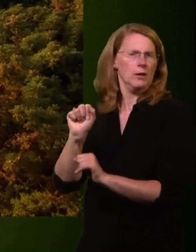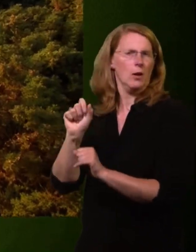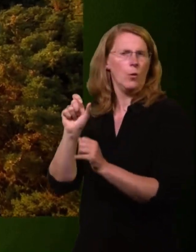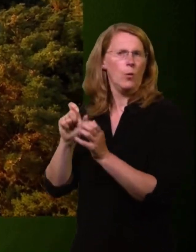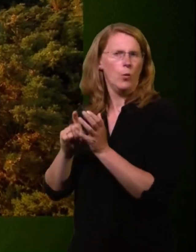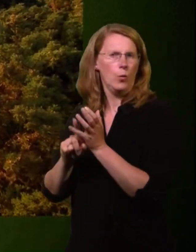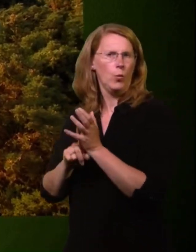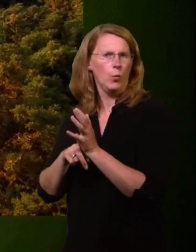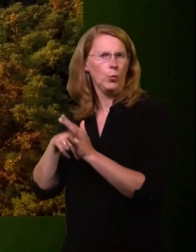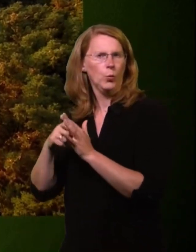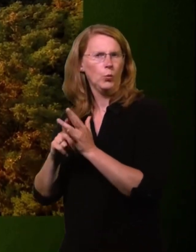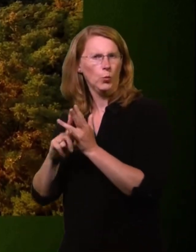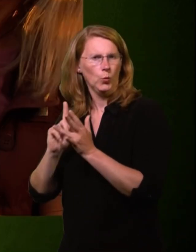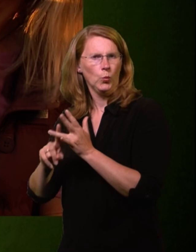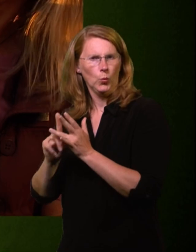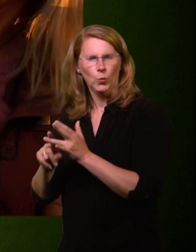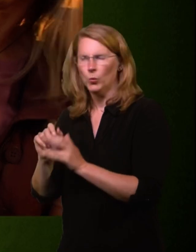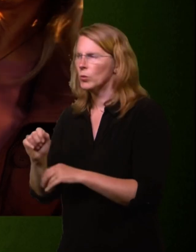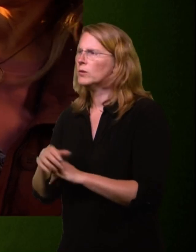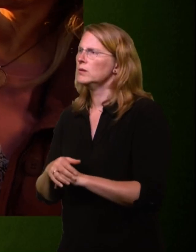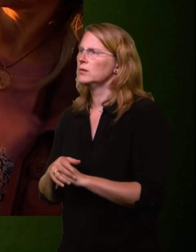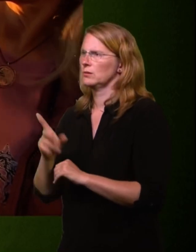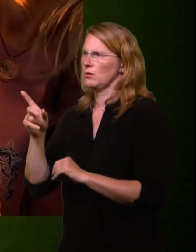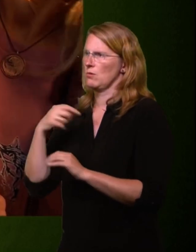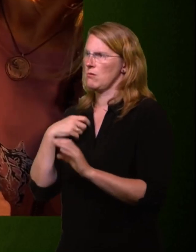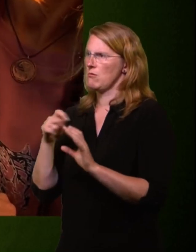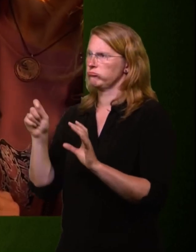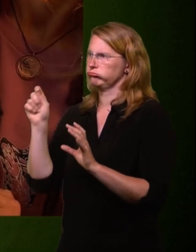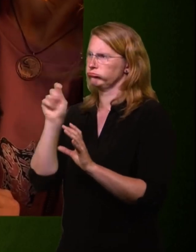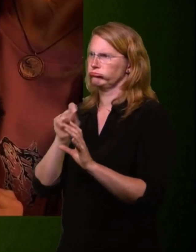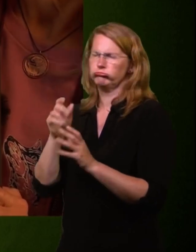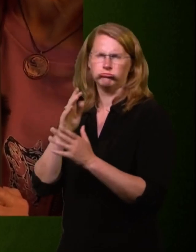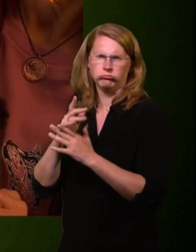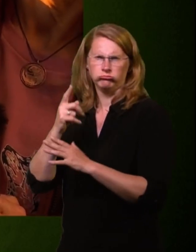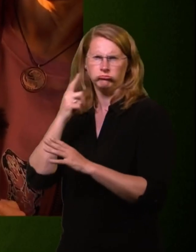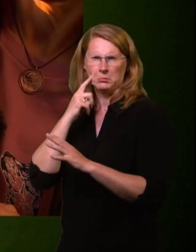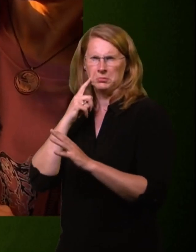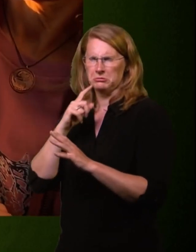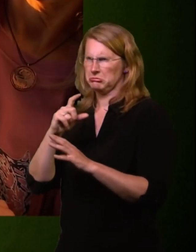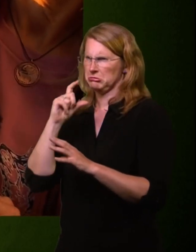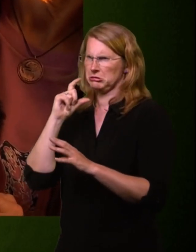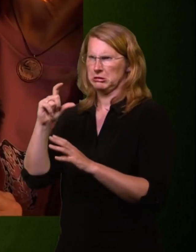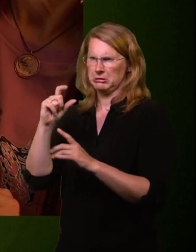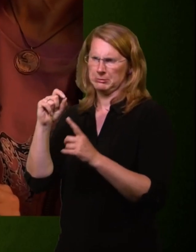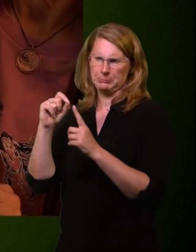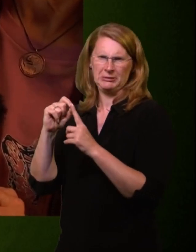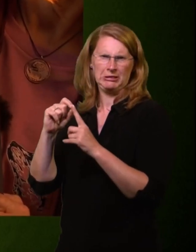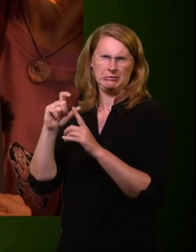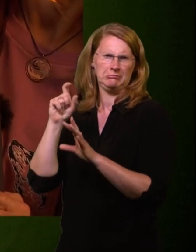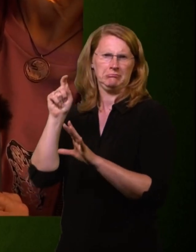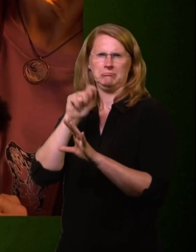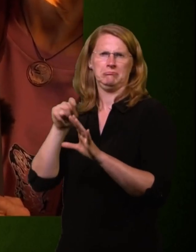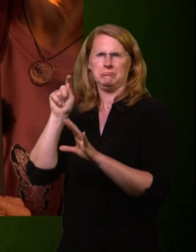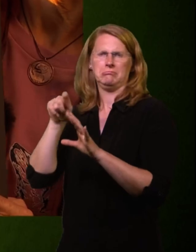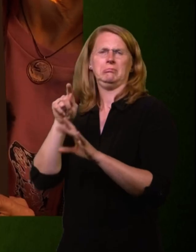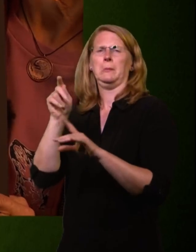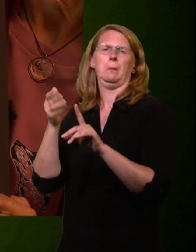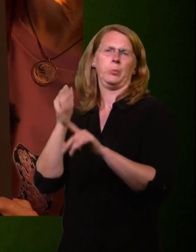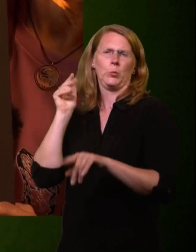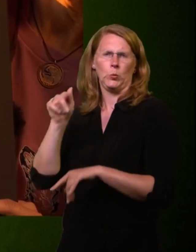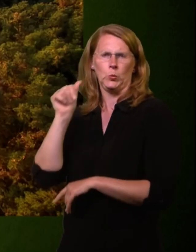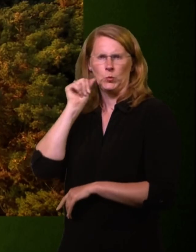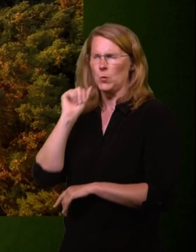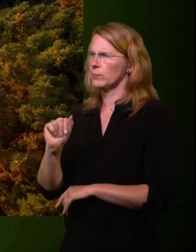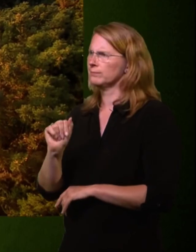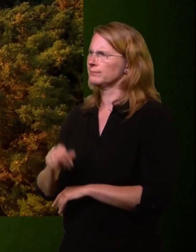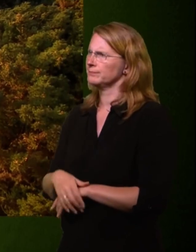something really simple. It's a bit like me doing my initials, if I do them in a very simple block capital like that.